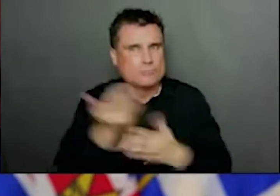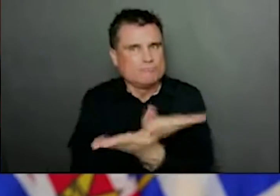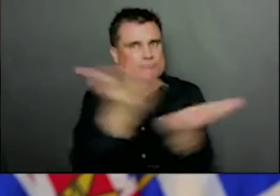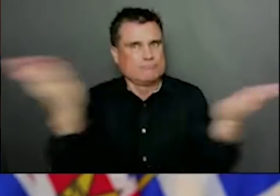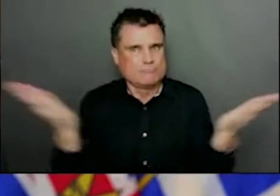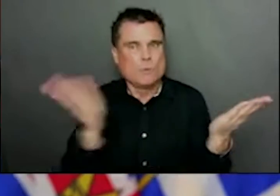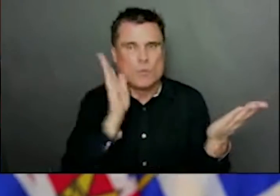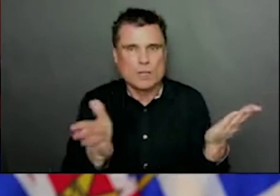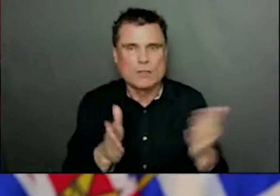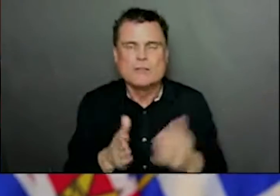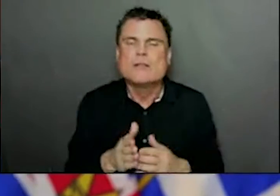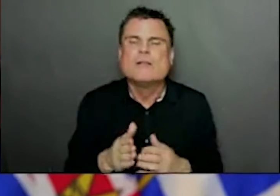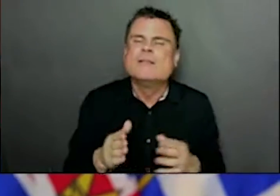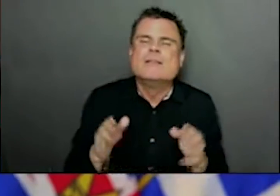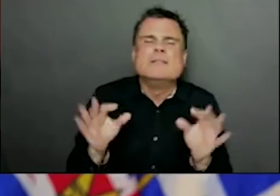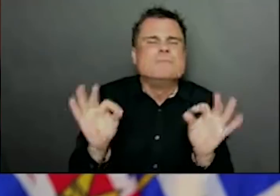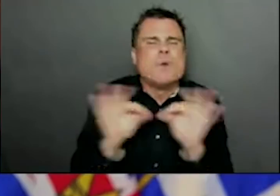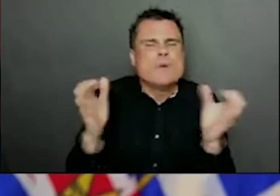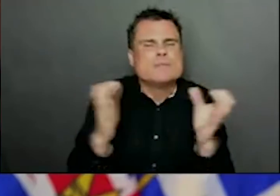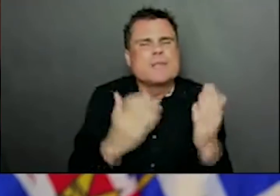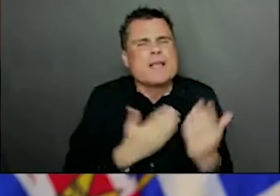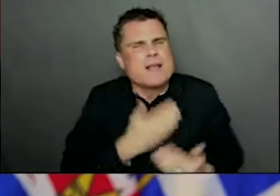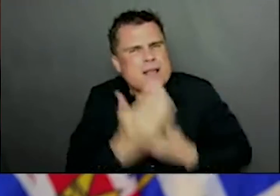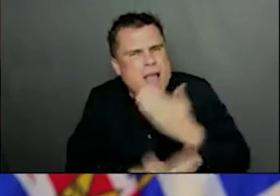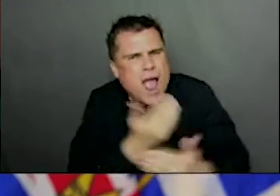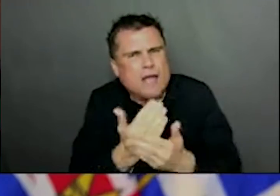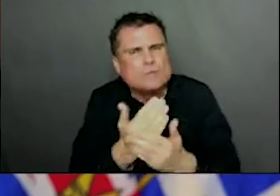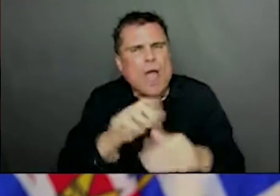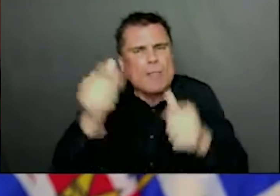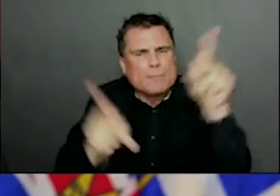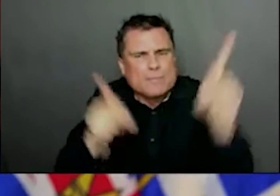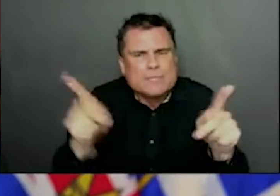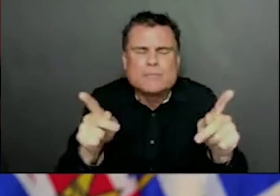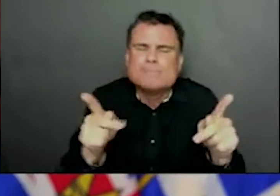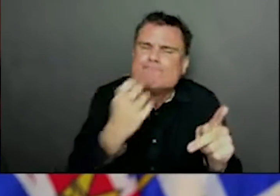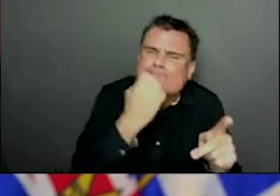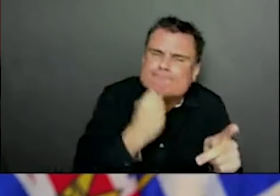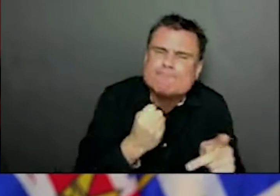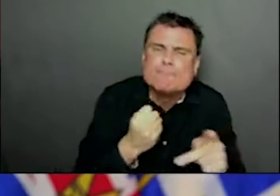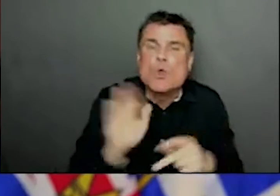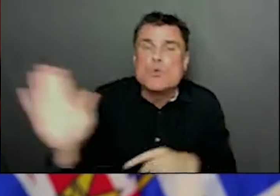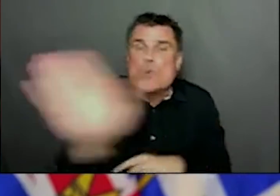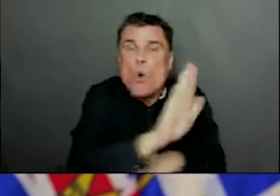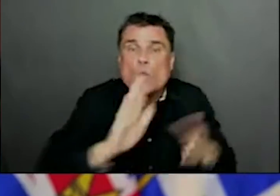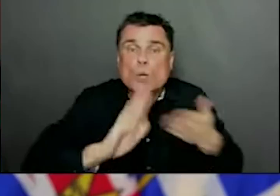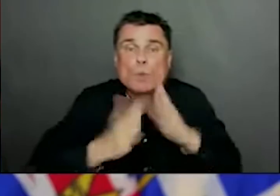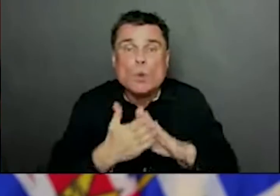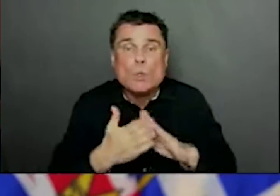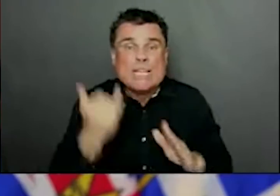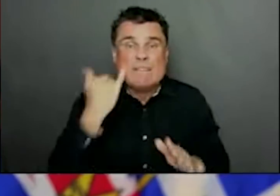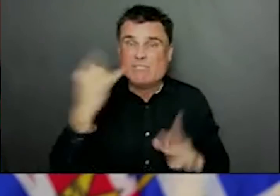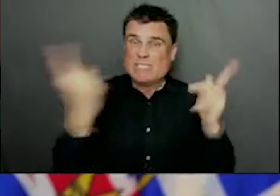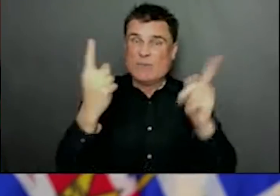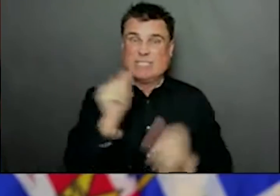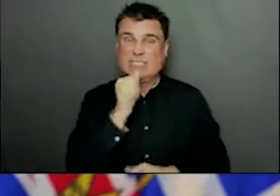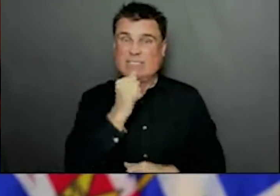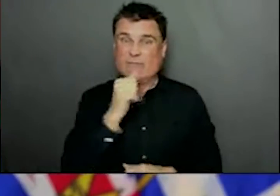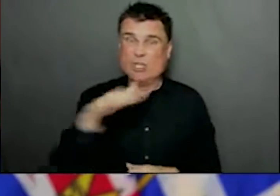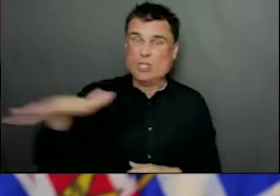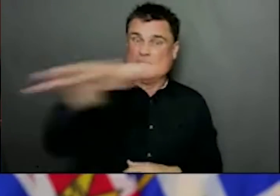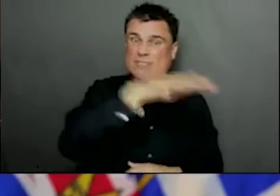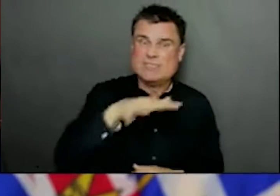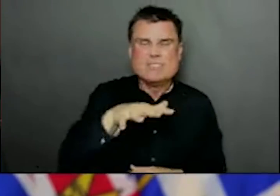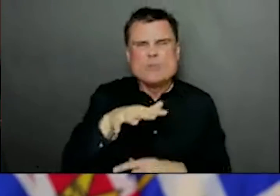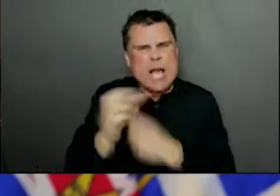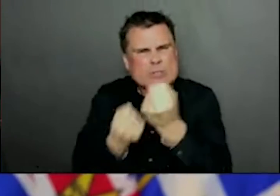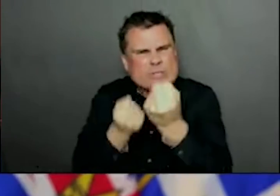Make an effort to support those people in your community who are suffering. We know this time of year is challenging. We know